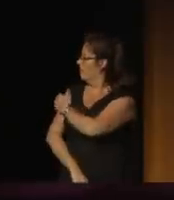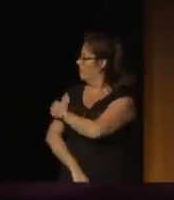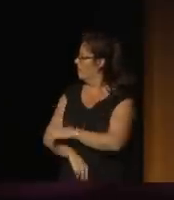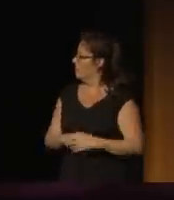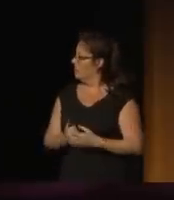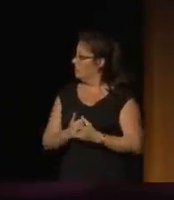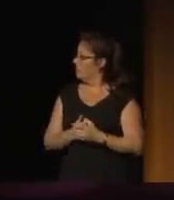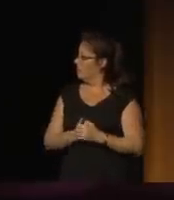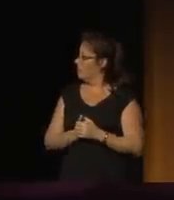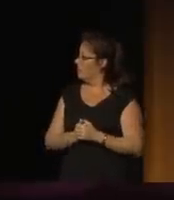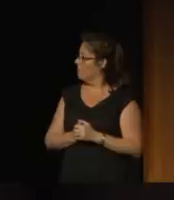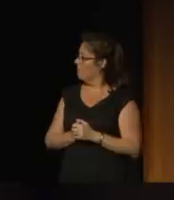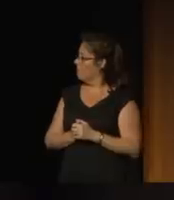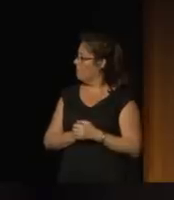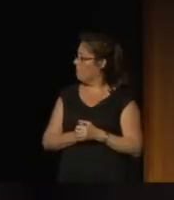panel?